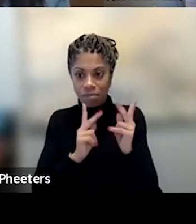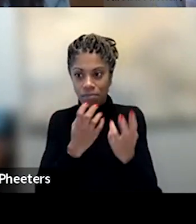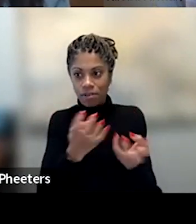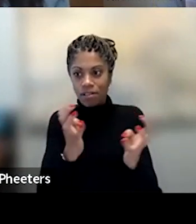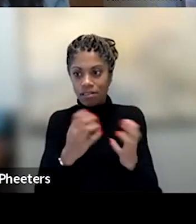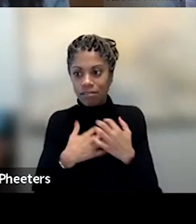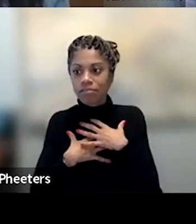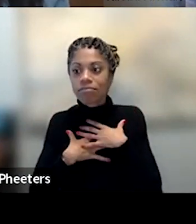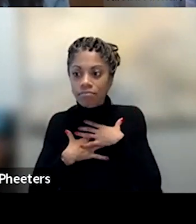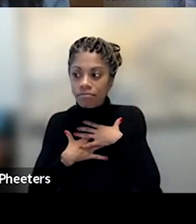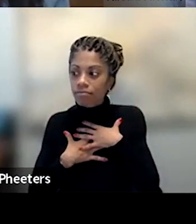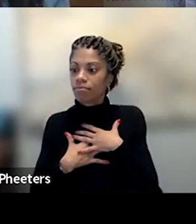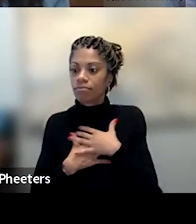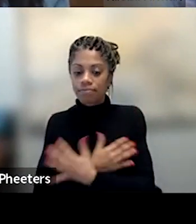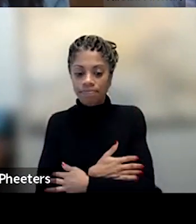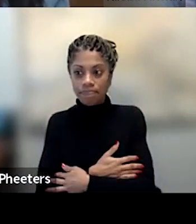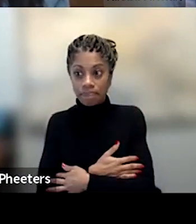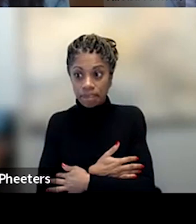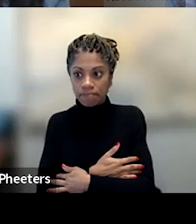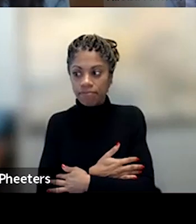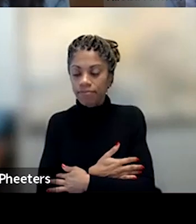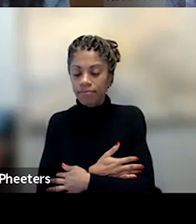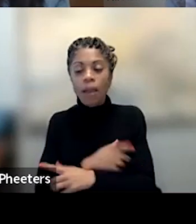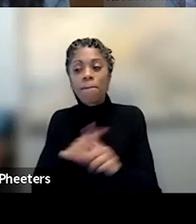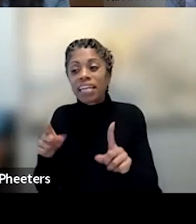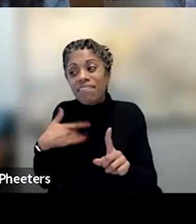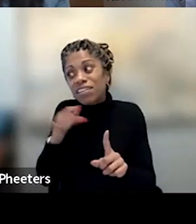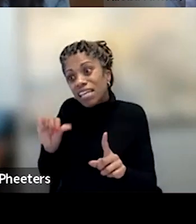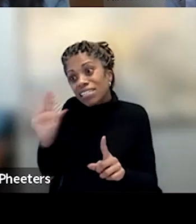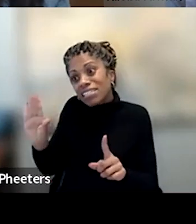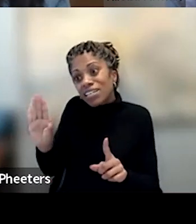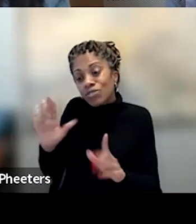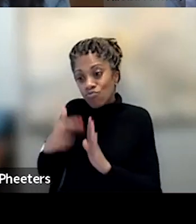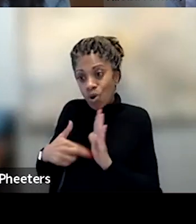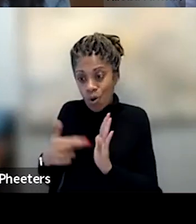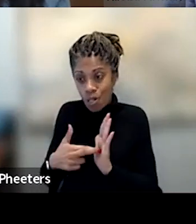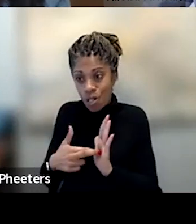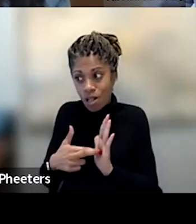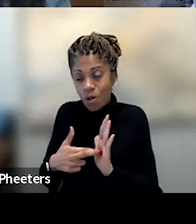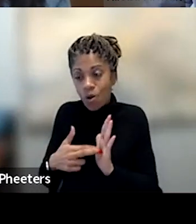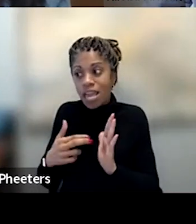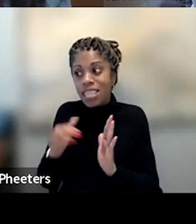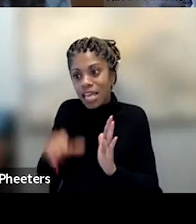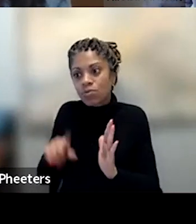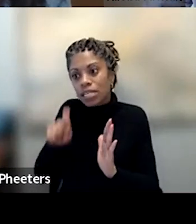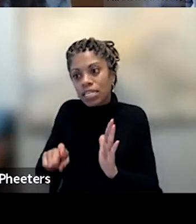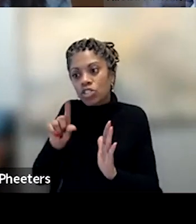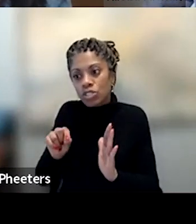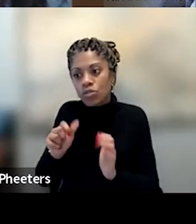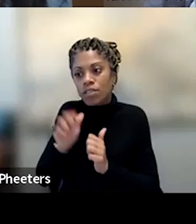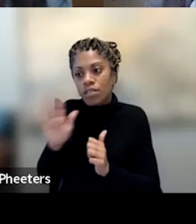it, but he feels that that's his role and that that's what he can do with his privilege. So that's one approach.